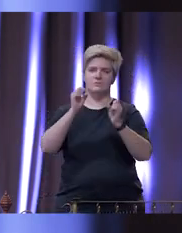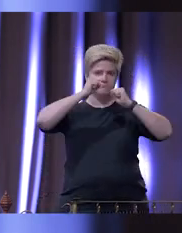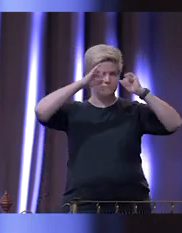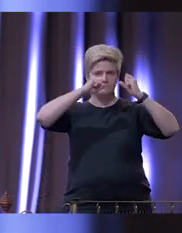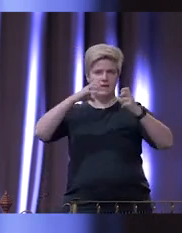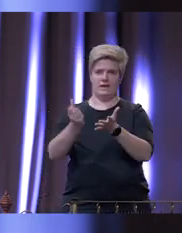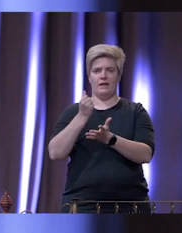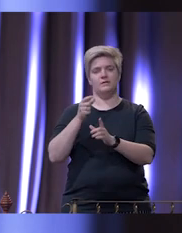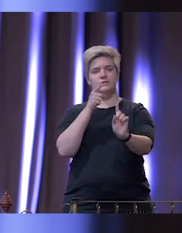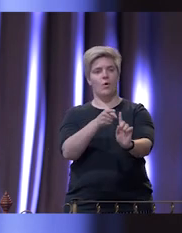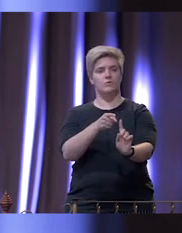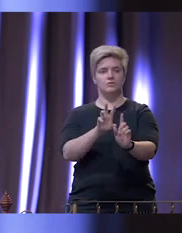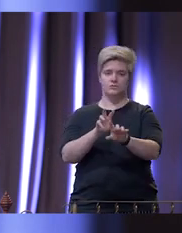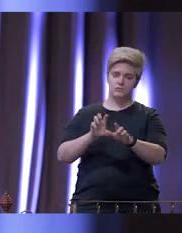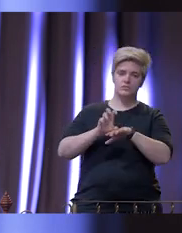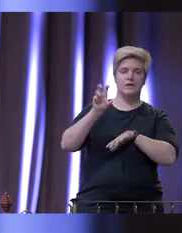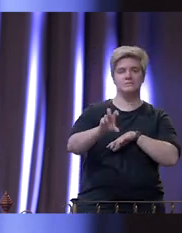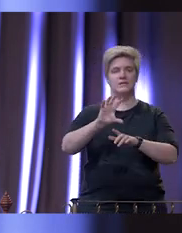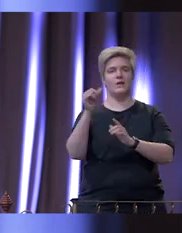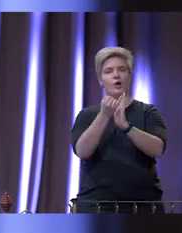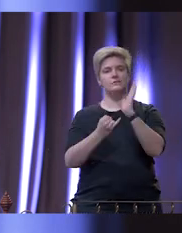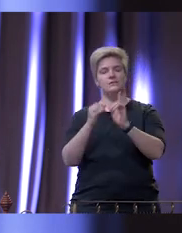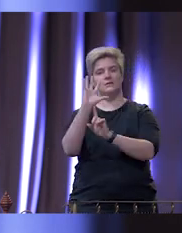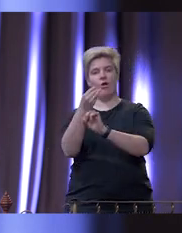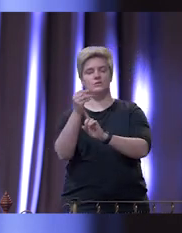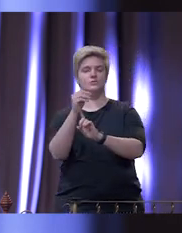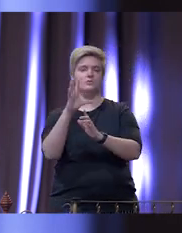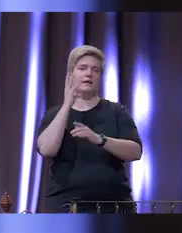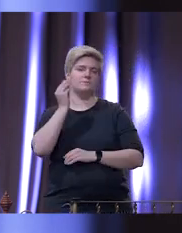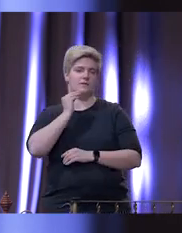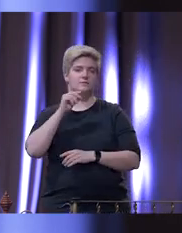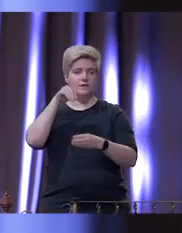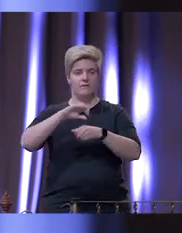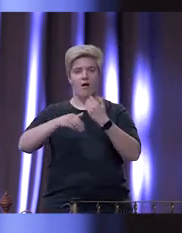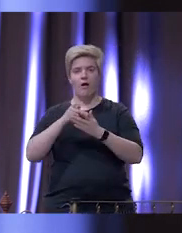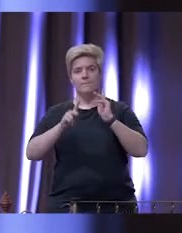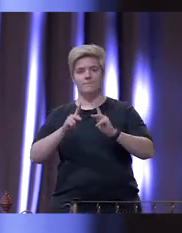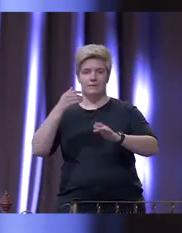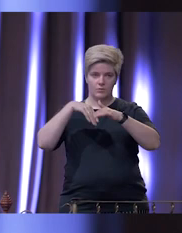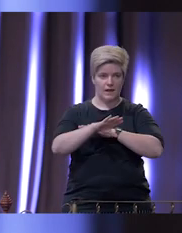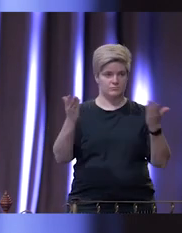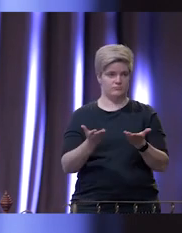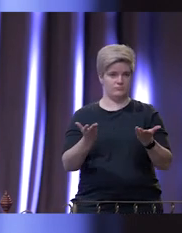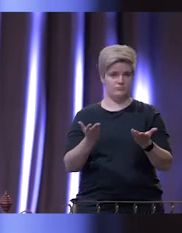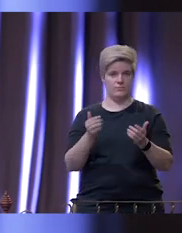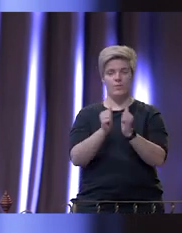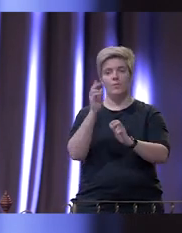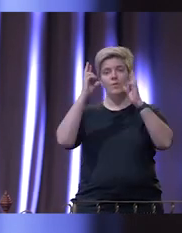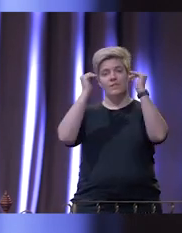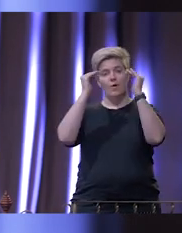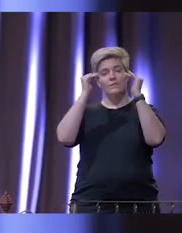outstanding in achieving its goal to instill an artistic cultural experience in all patrons who cross